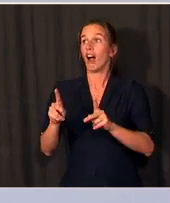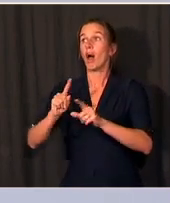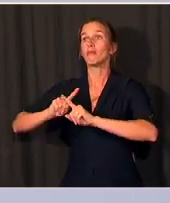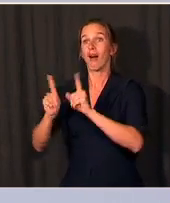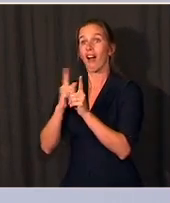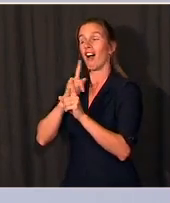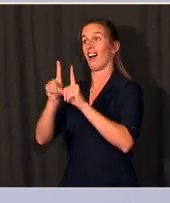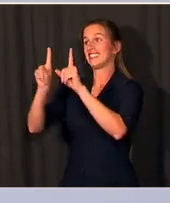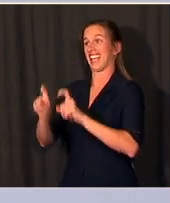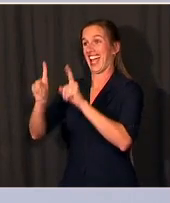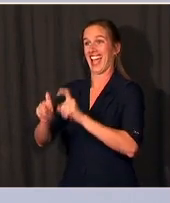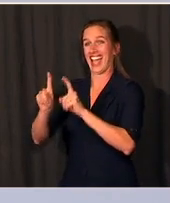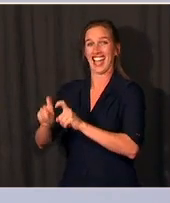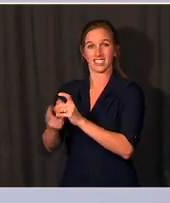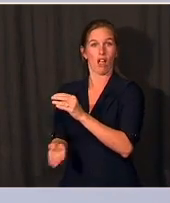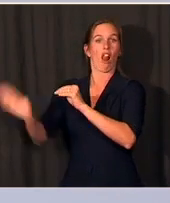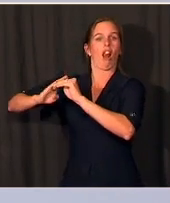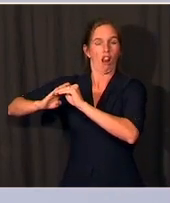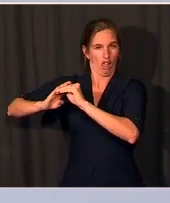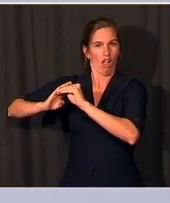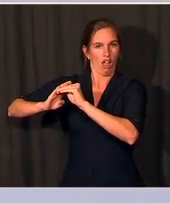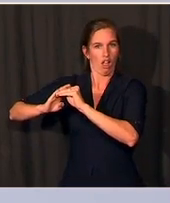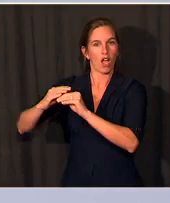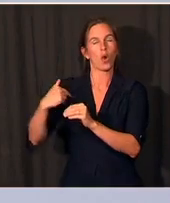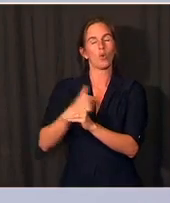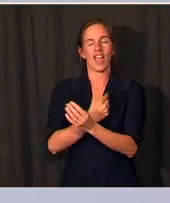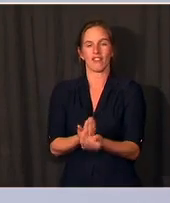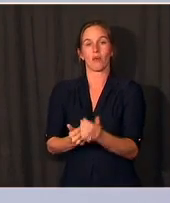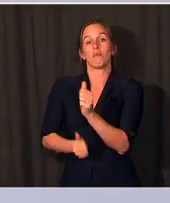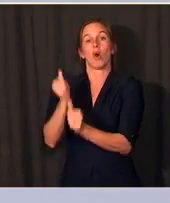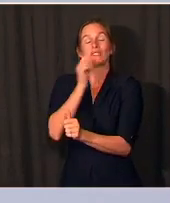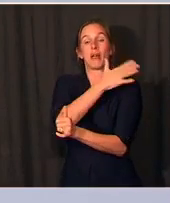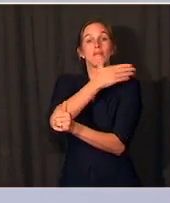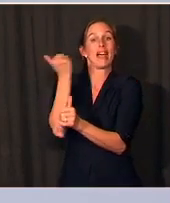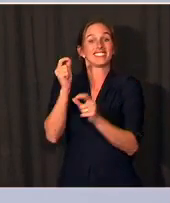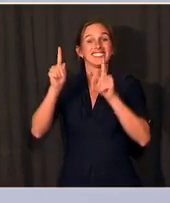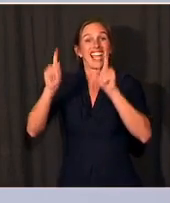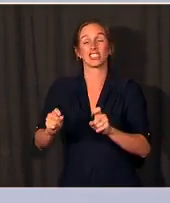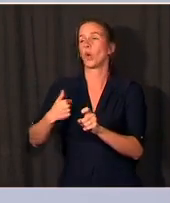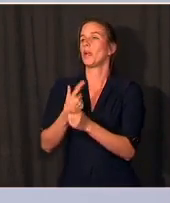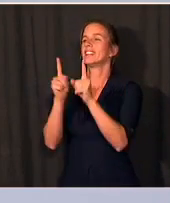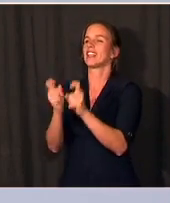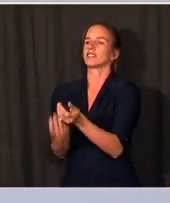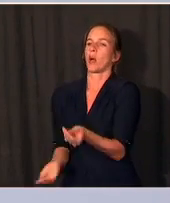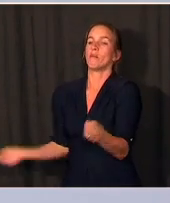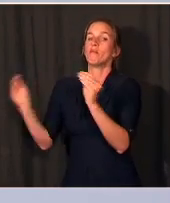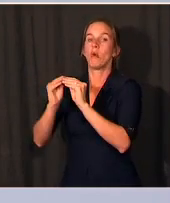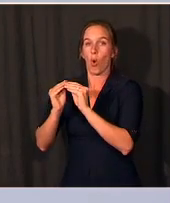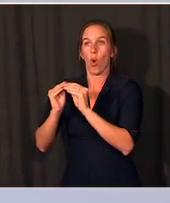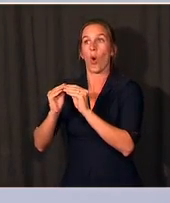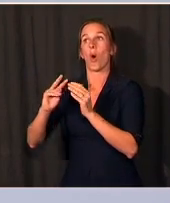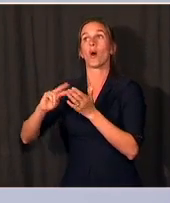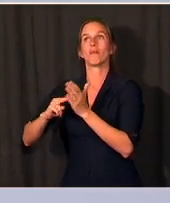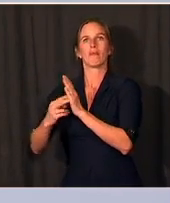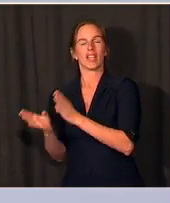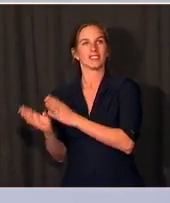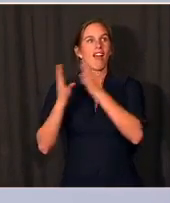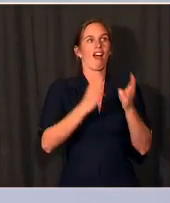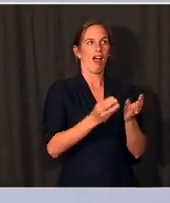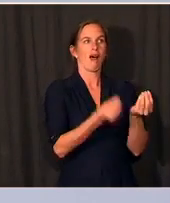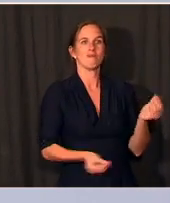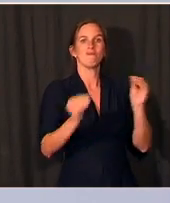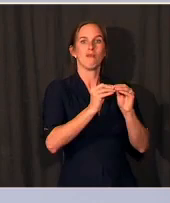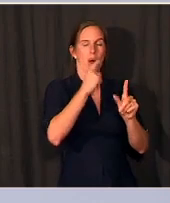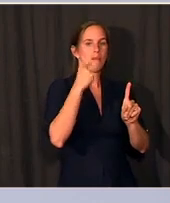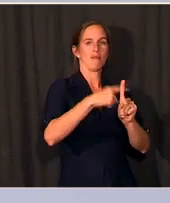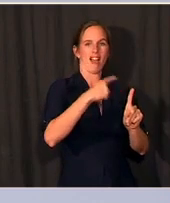tests, and we test far more than any other country, so it shows, obviously, more cases. By vaccinating the elderly